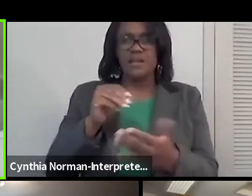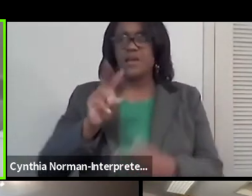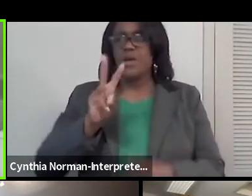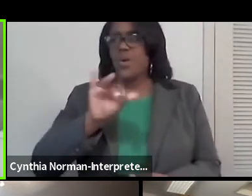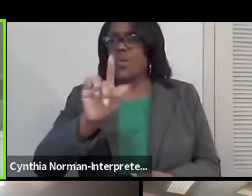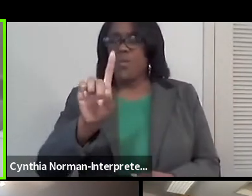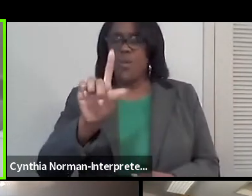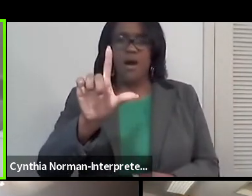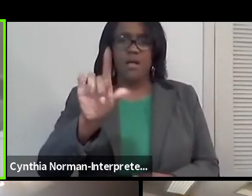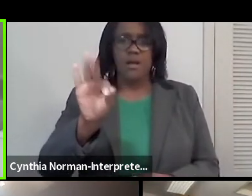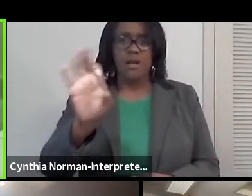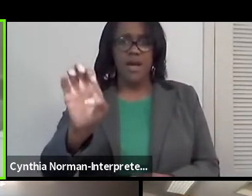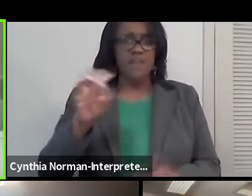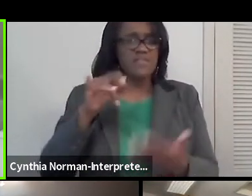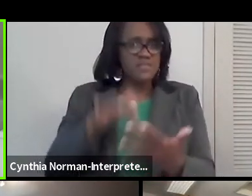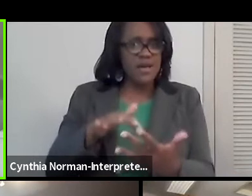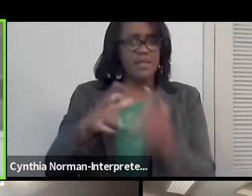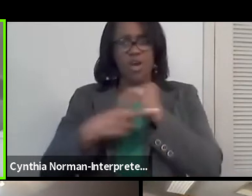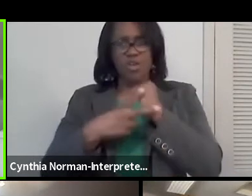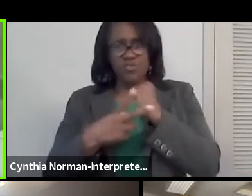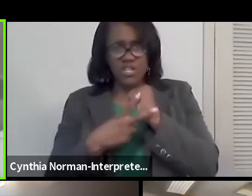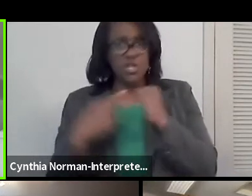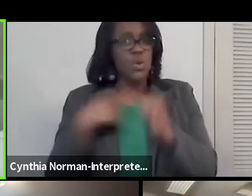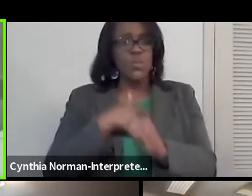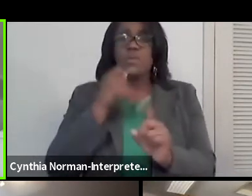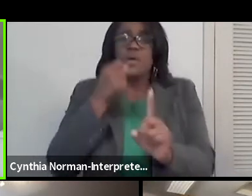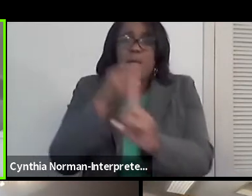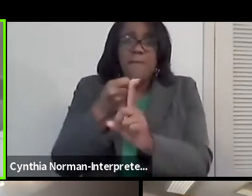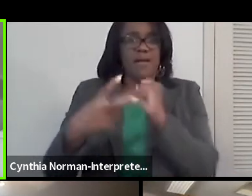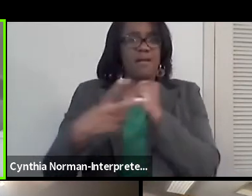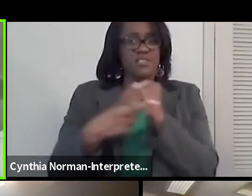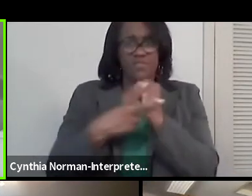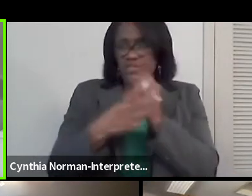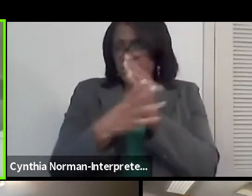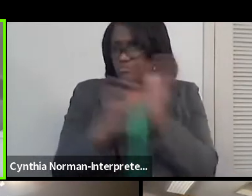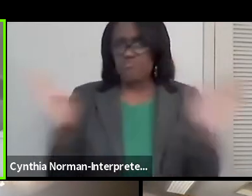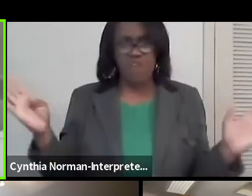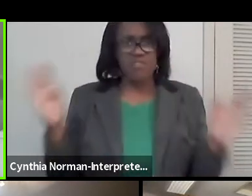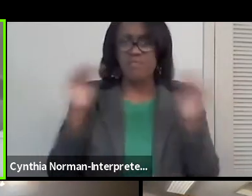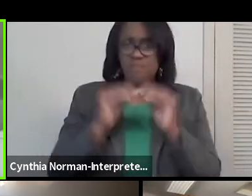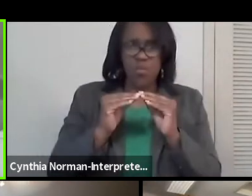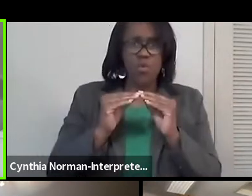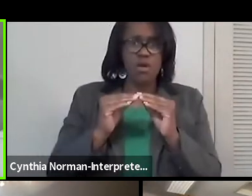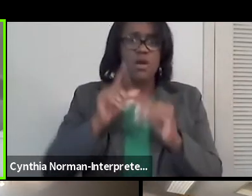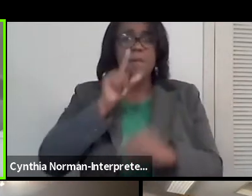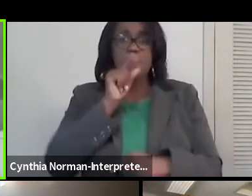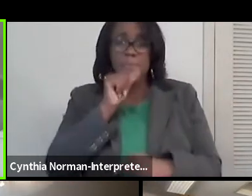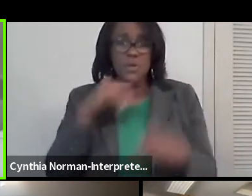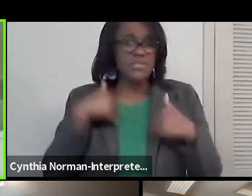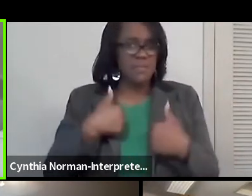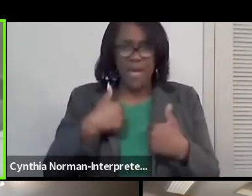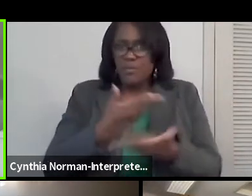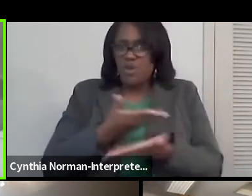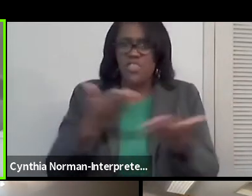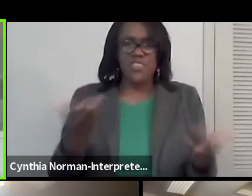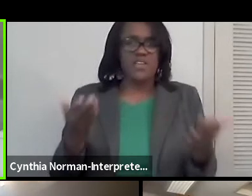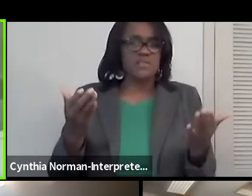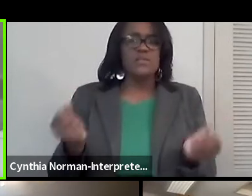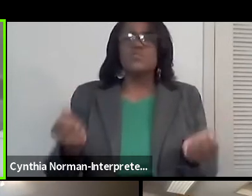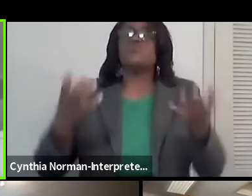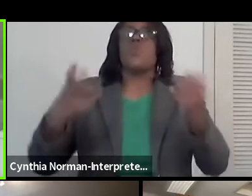conservation, we're going to be impacting conservation more broadly very quickly. I would say birds and mammals are the things that so much